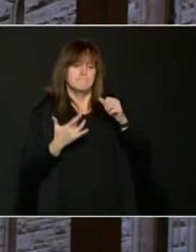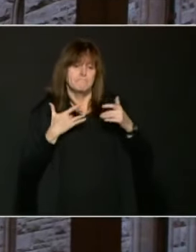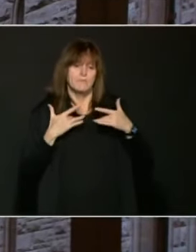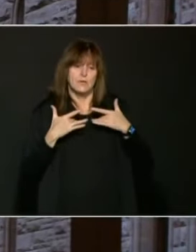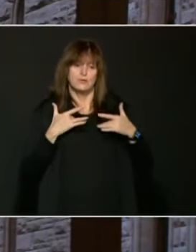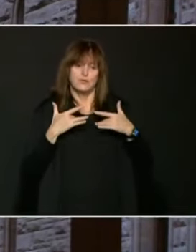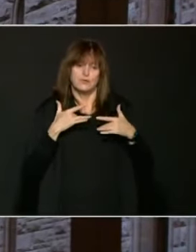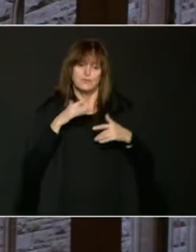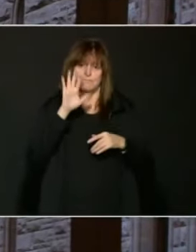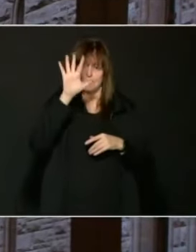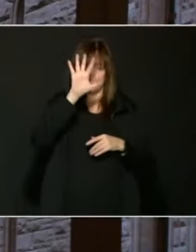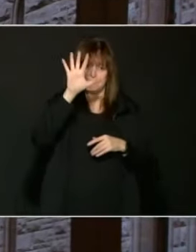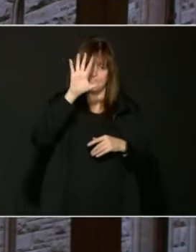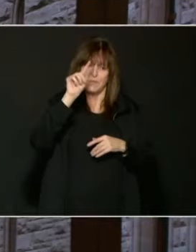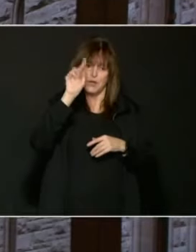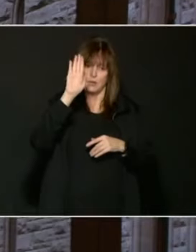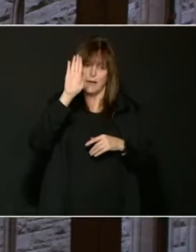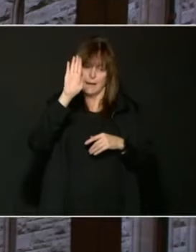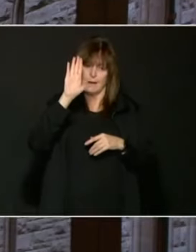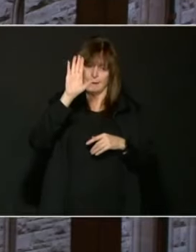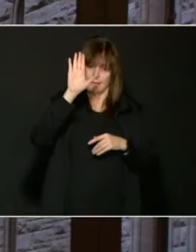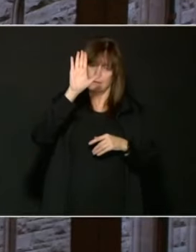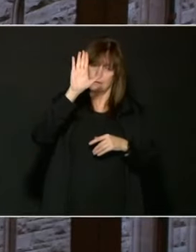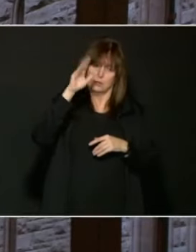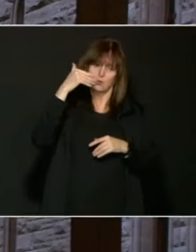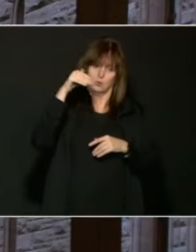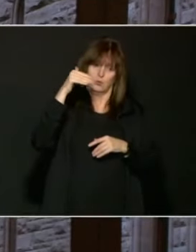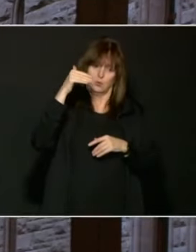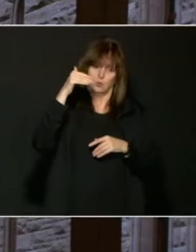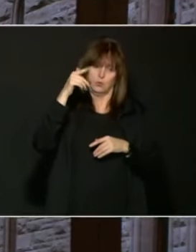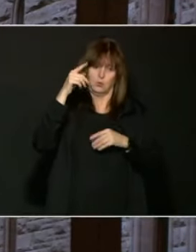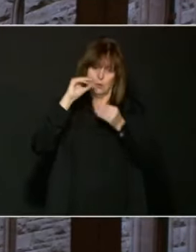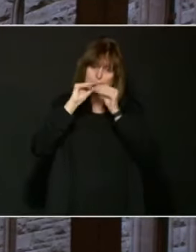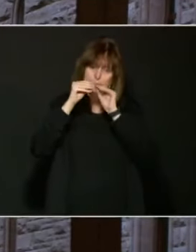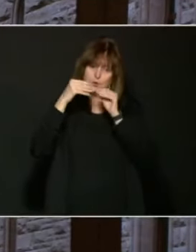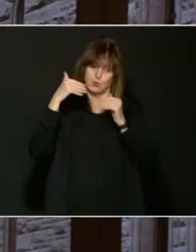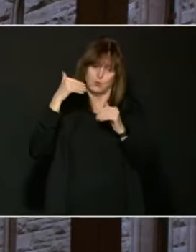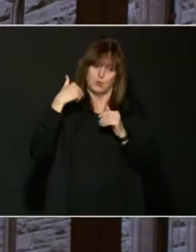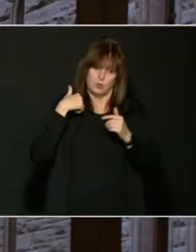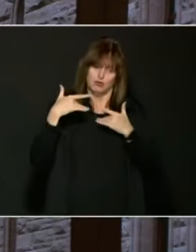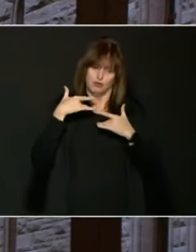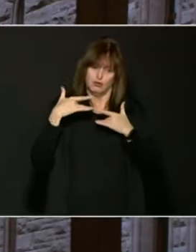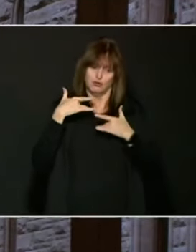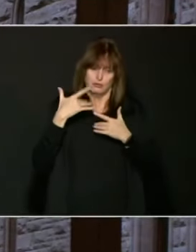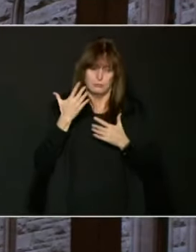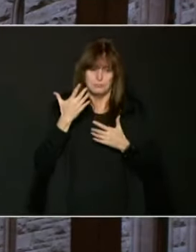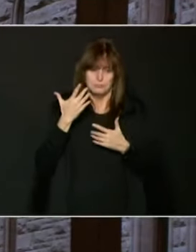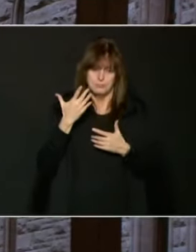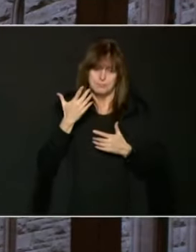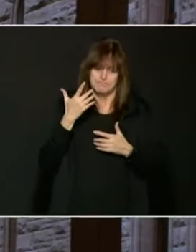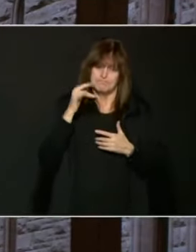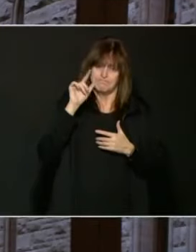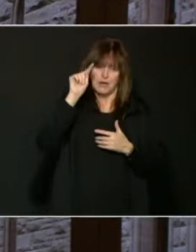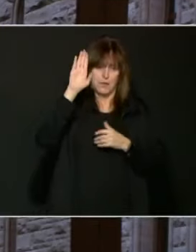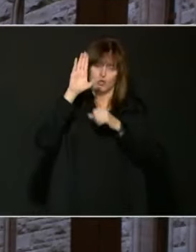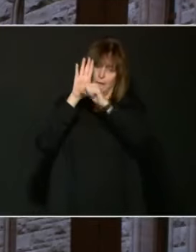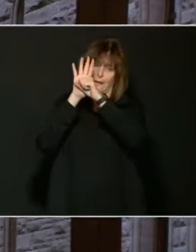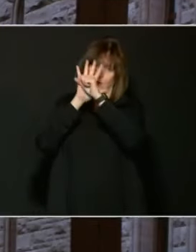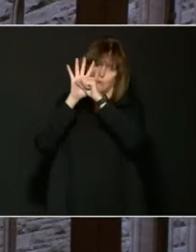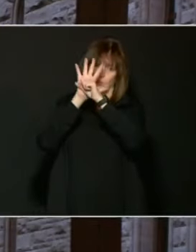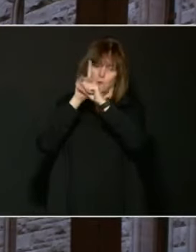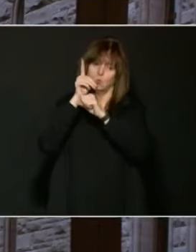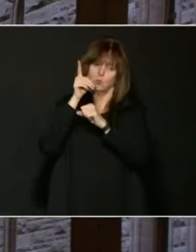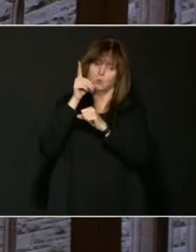cases in the Thunder Bay District, mostly pertaining to the greater Thunder Bay area. and have been concerned as their numbers, as